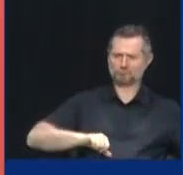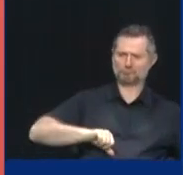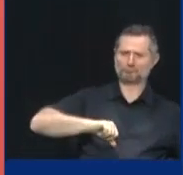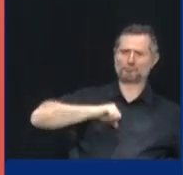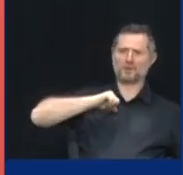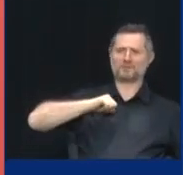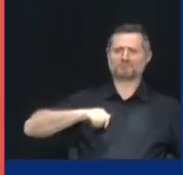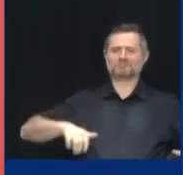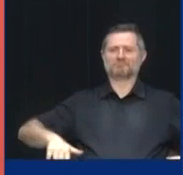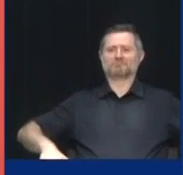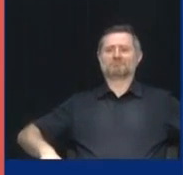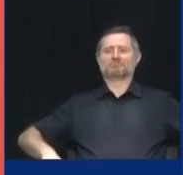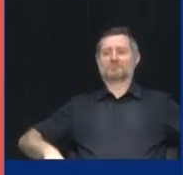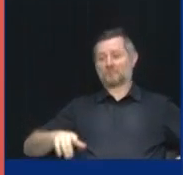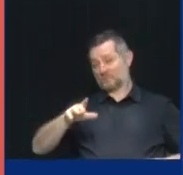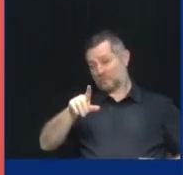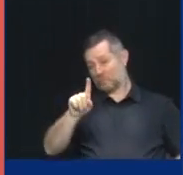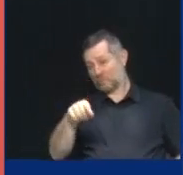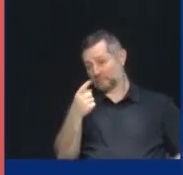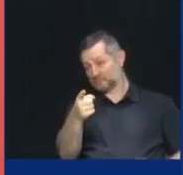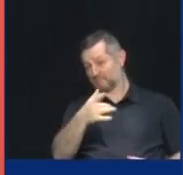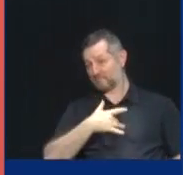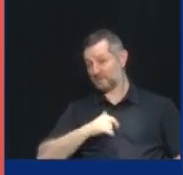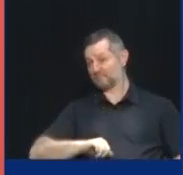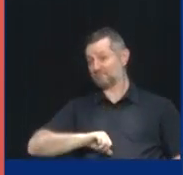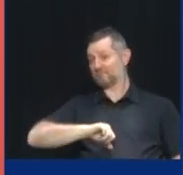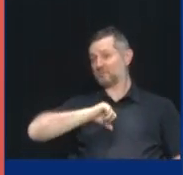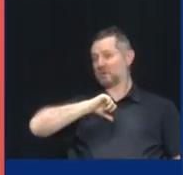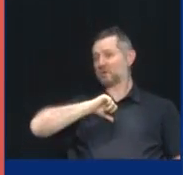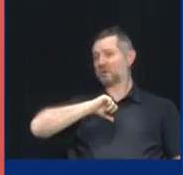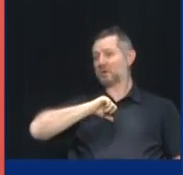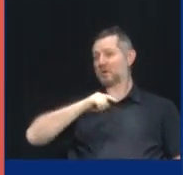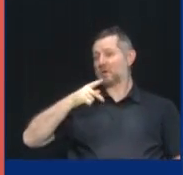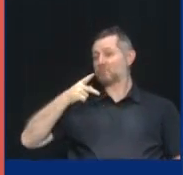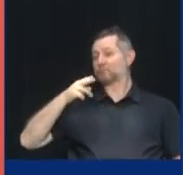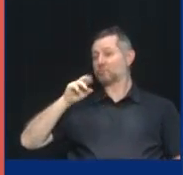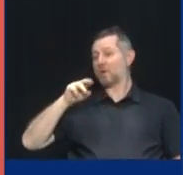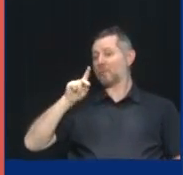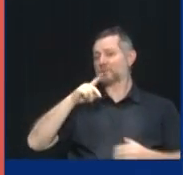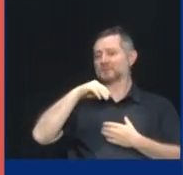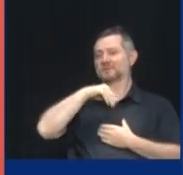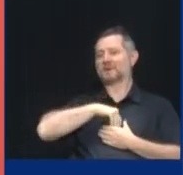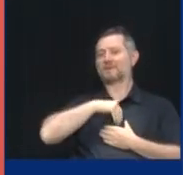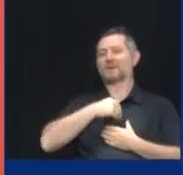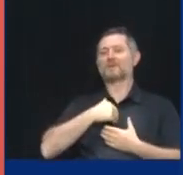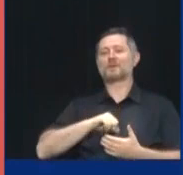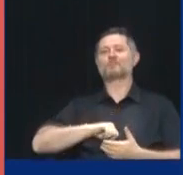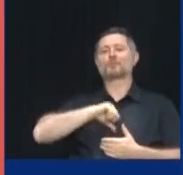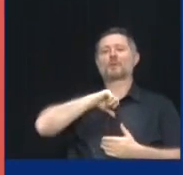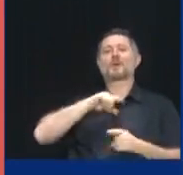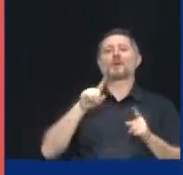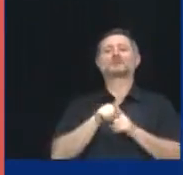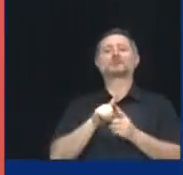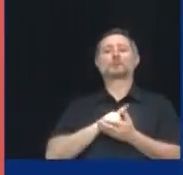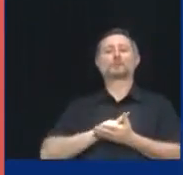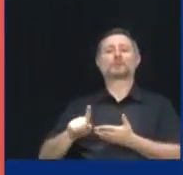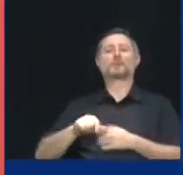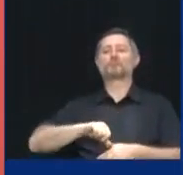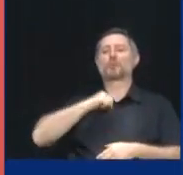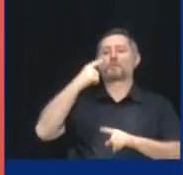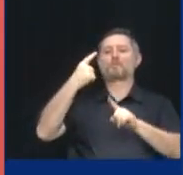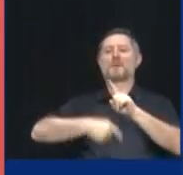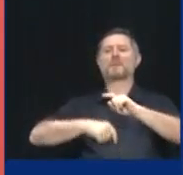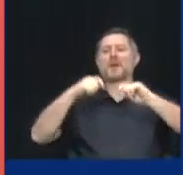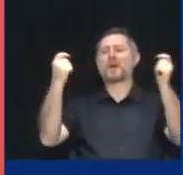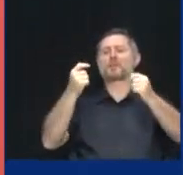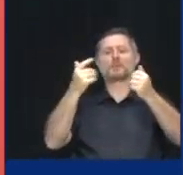are proud, you have pride. Happy Pride Week, happy Pride Month. Let's sign the bill. Thank you, and God bless